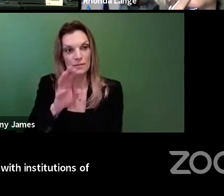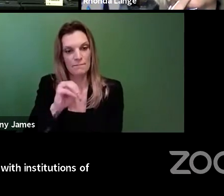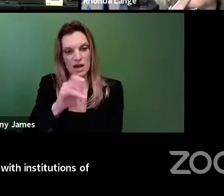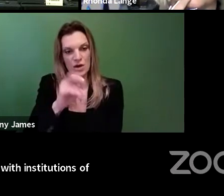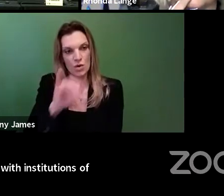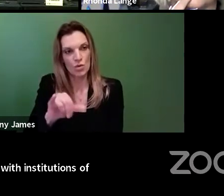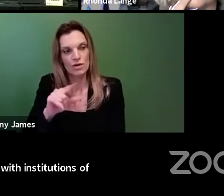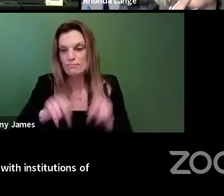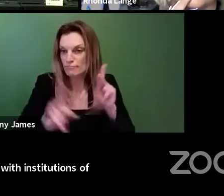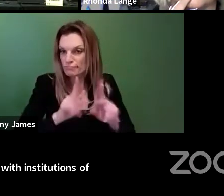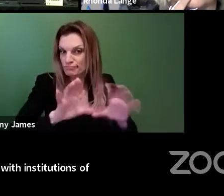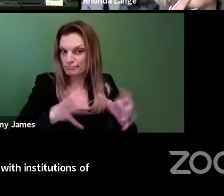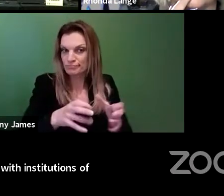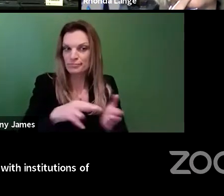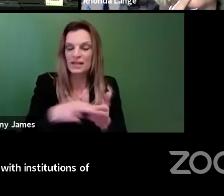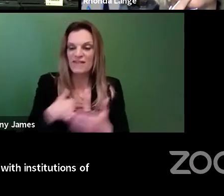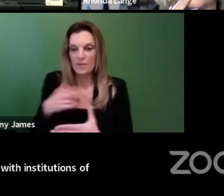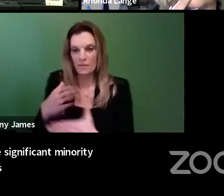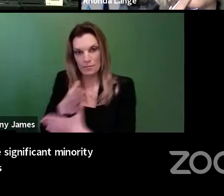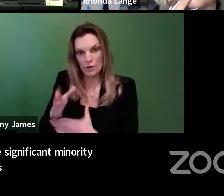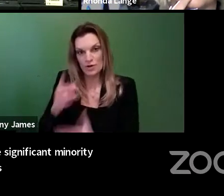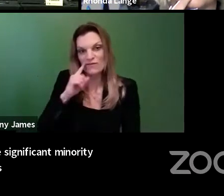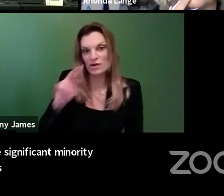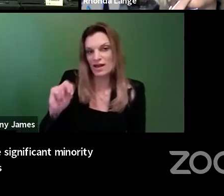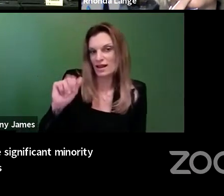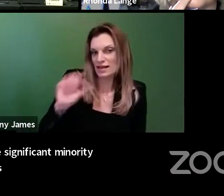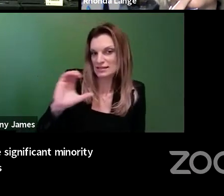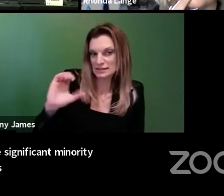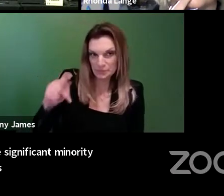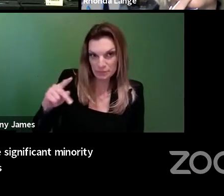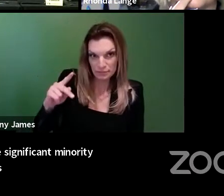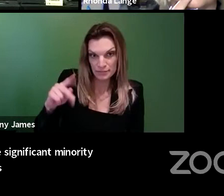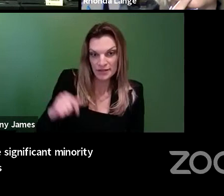populations, including partner branches of the NAACP.